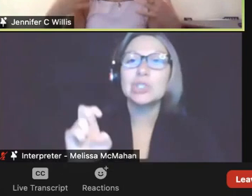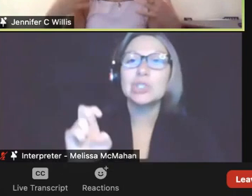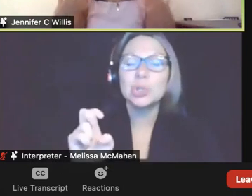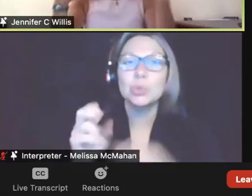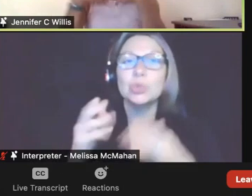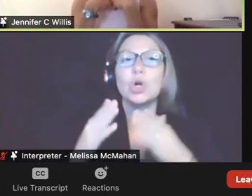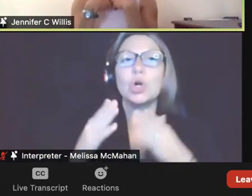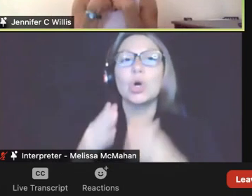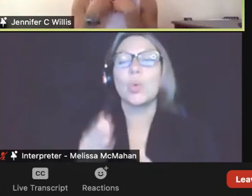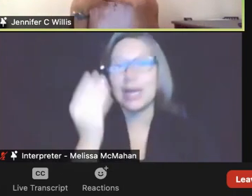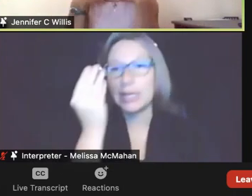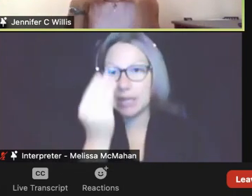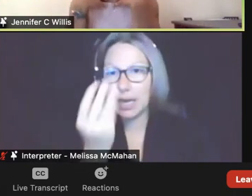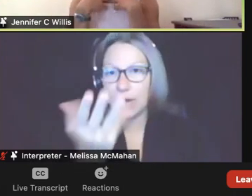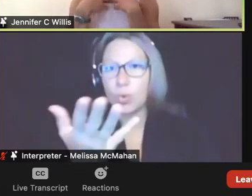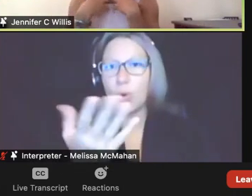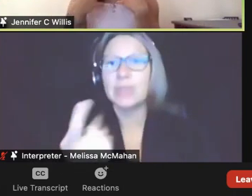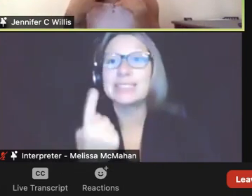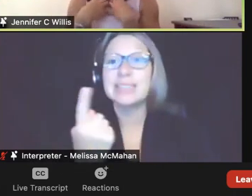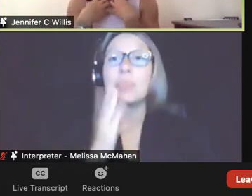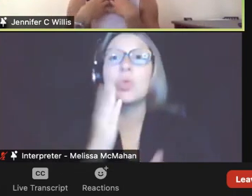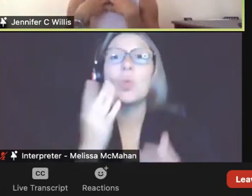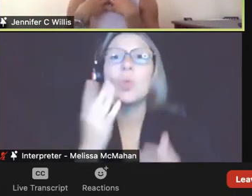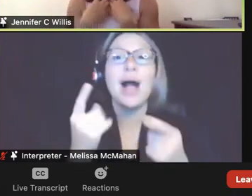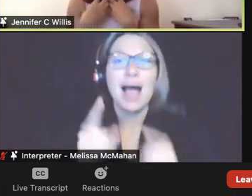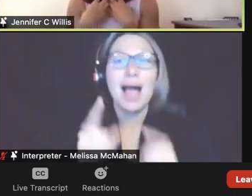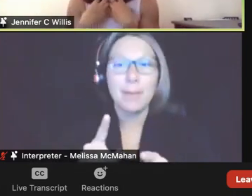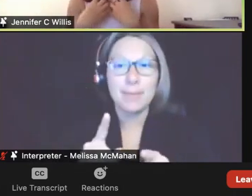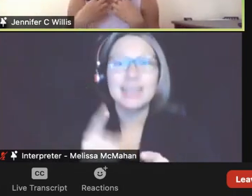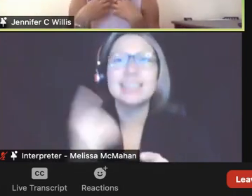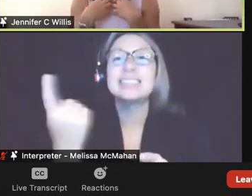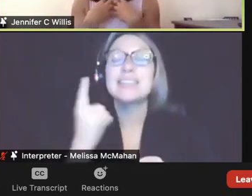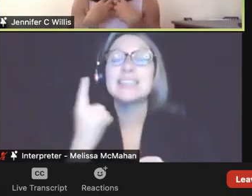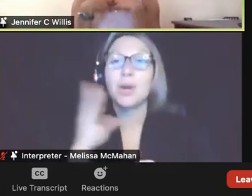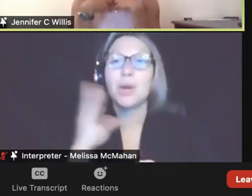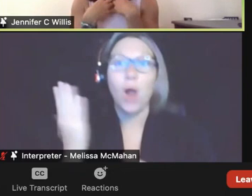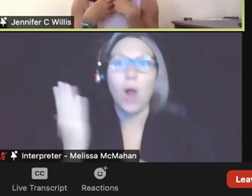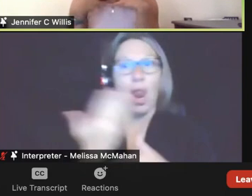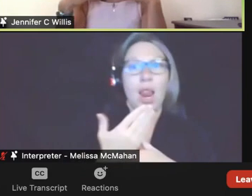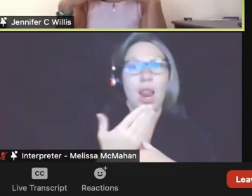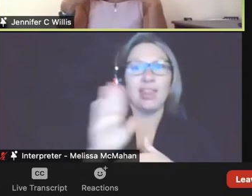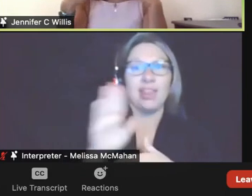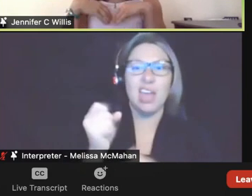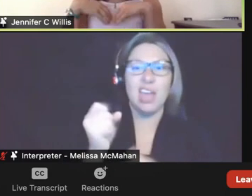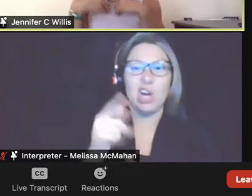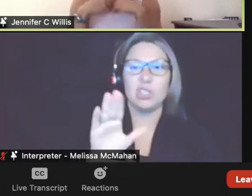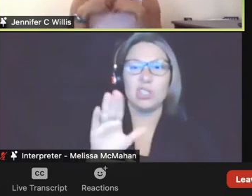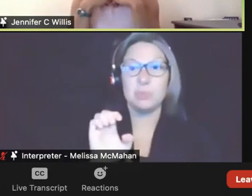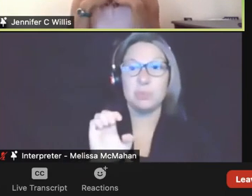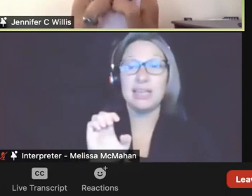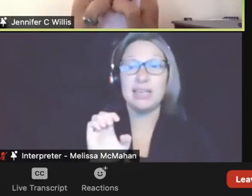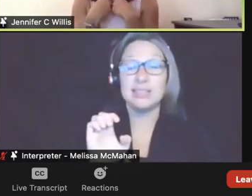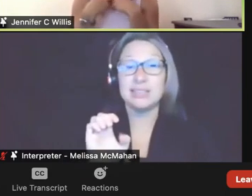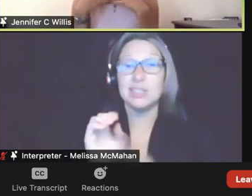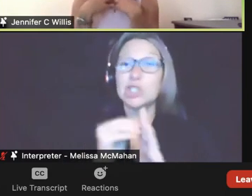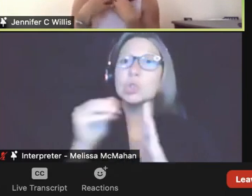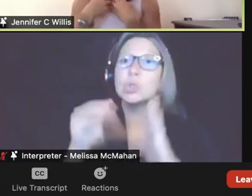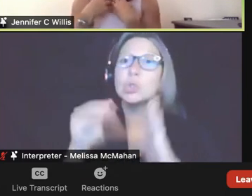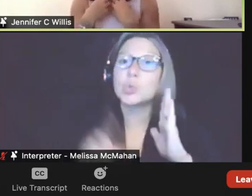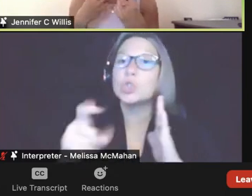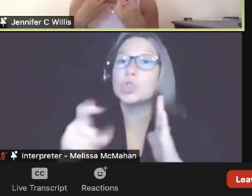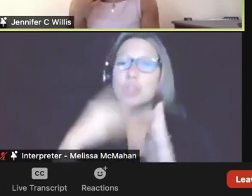individual know that something is going to happen and that someone is going to invade their space. Our students should have the